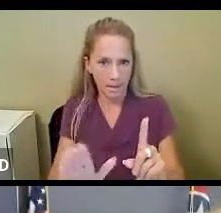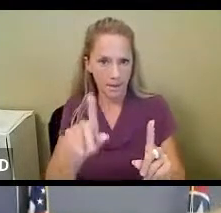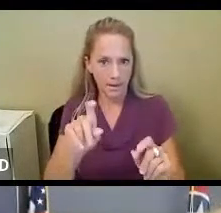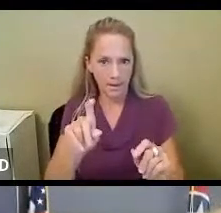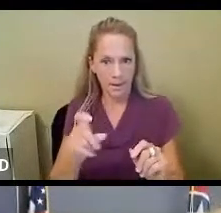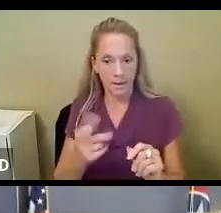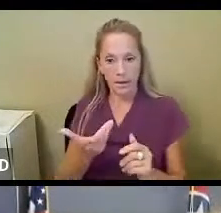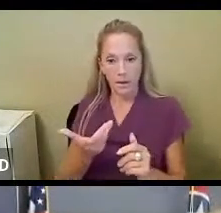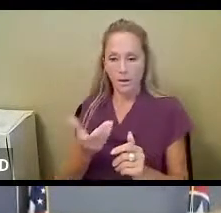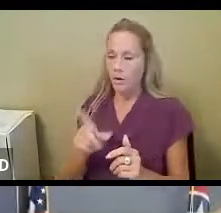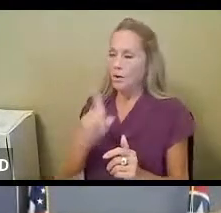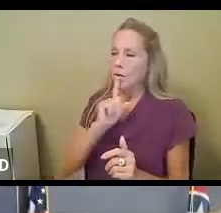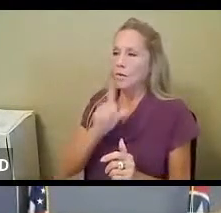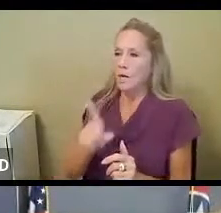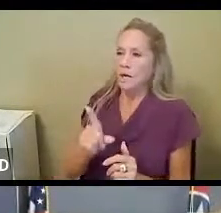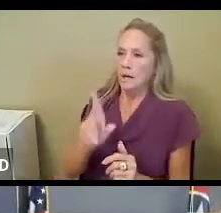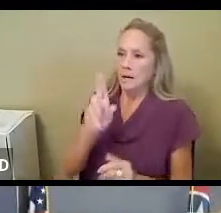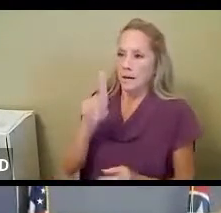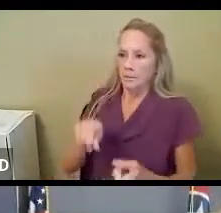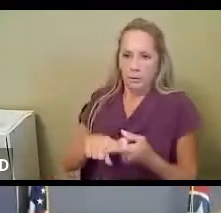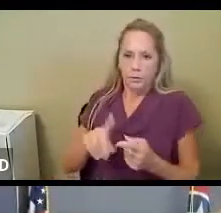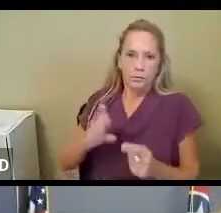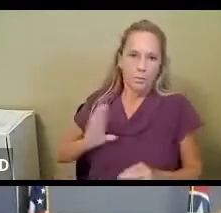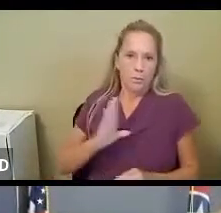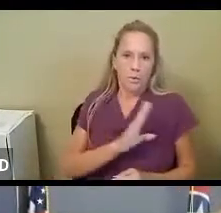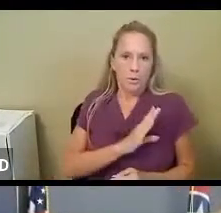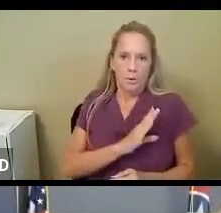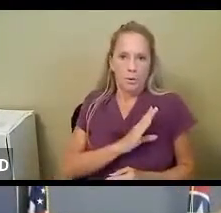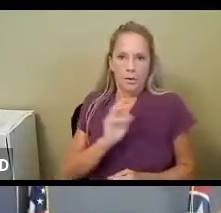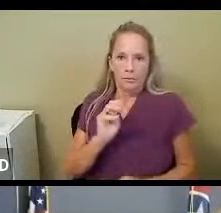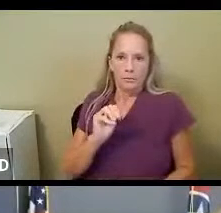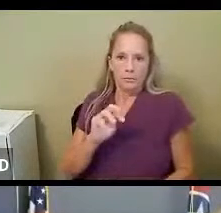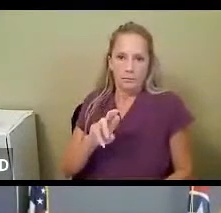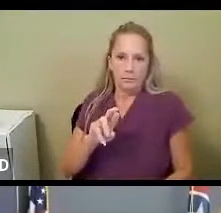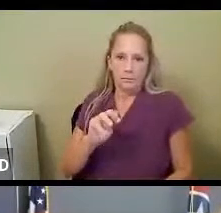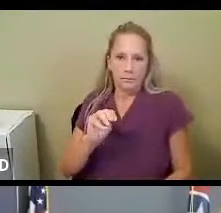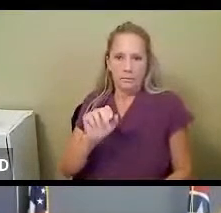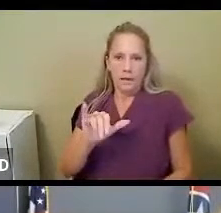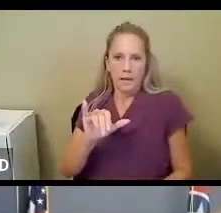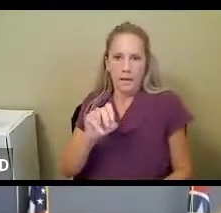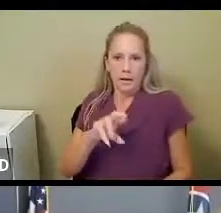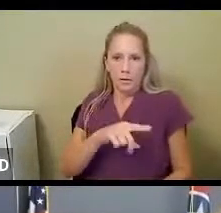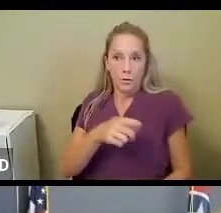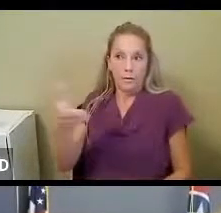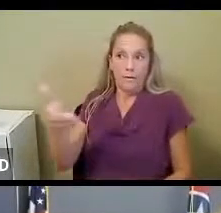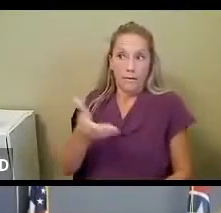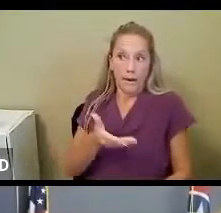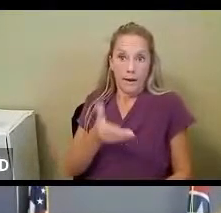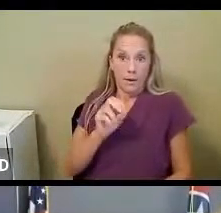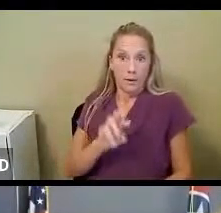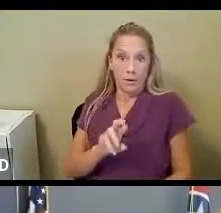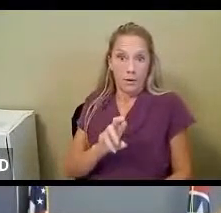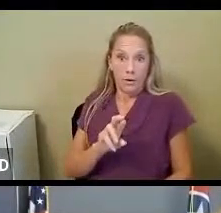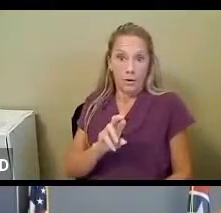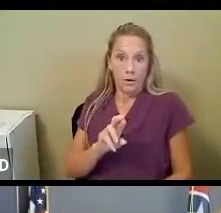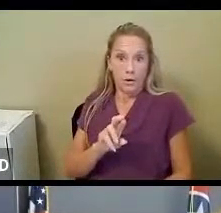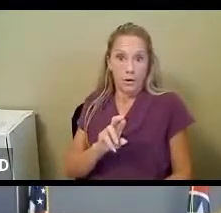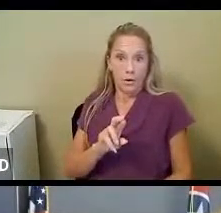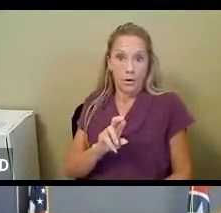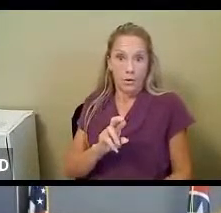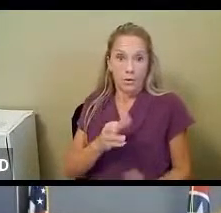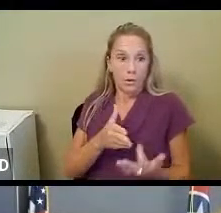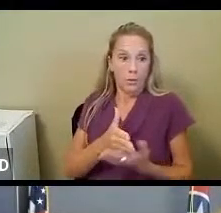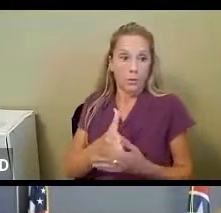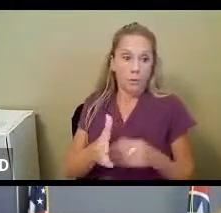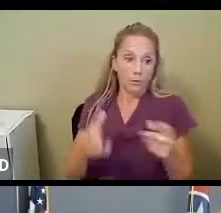it's up to the board, really, Mr. Mayor. You all invited her through the chair,